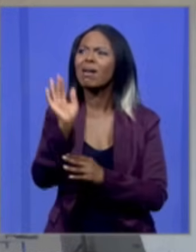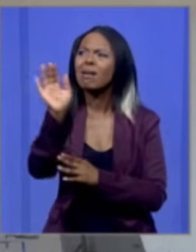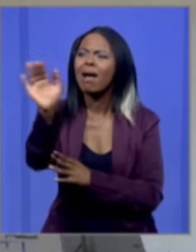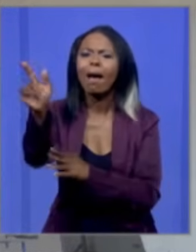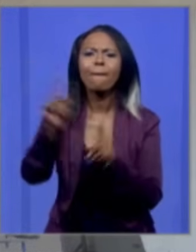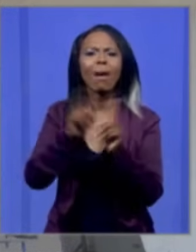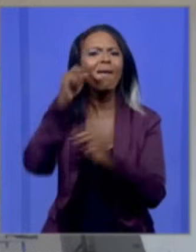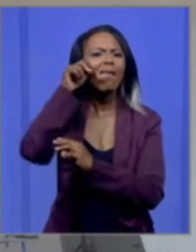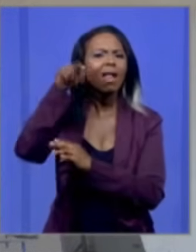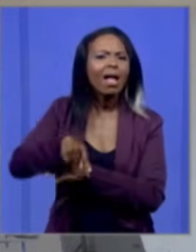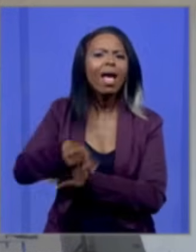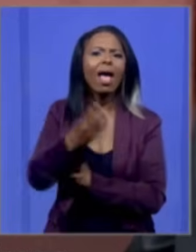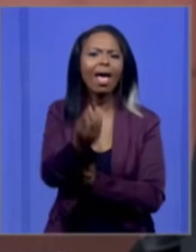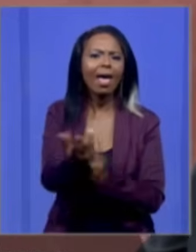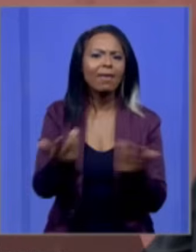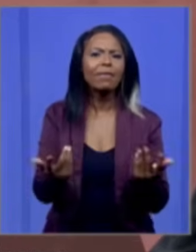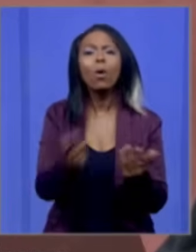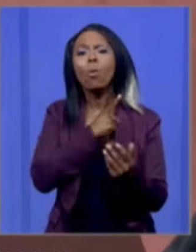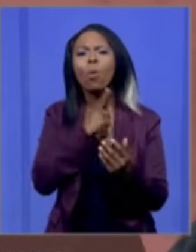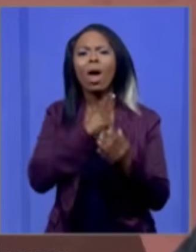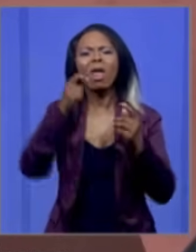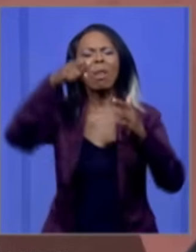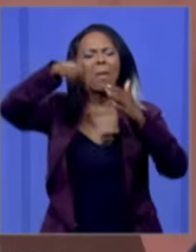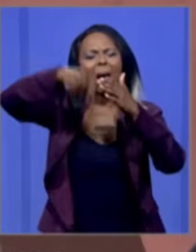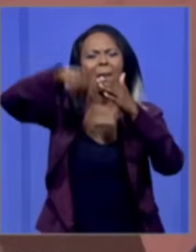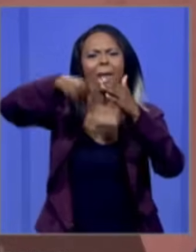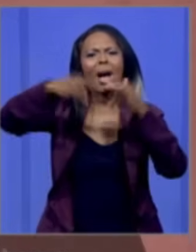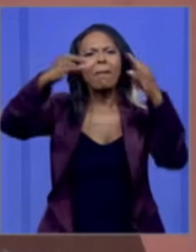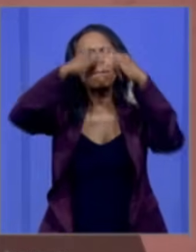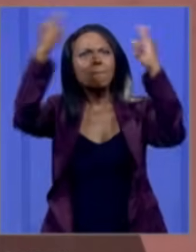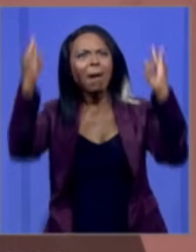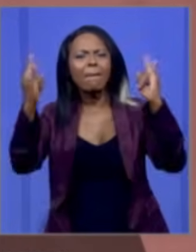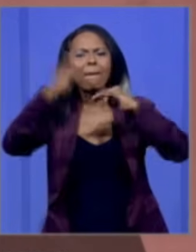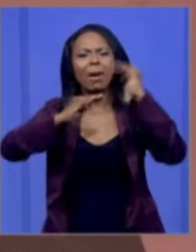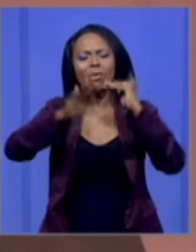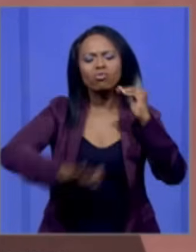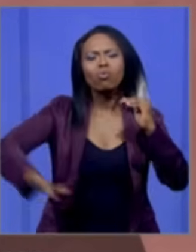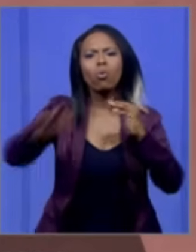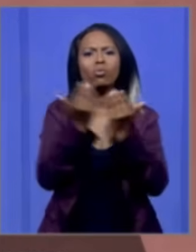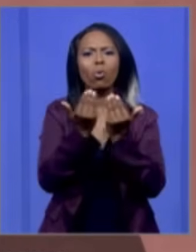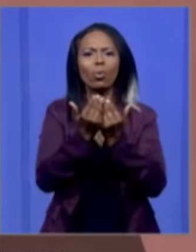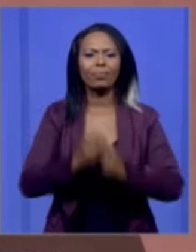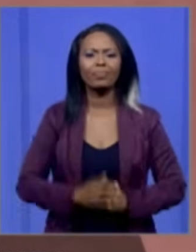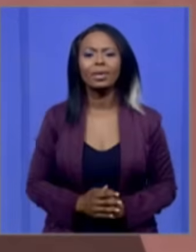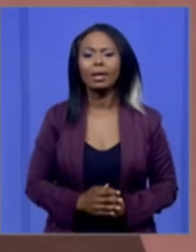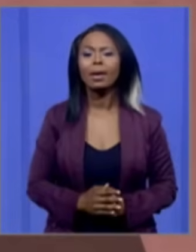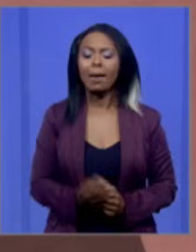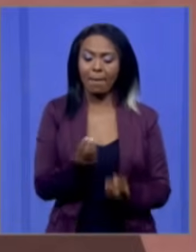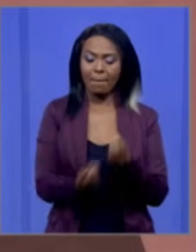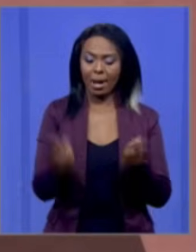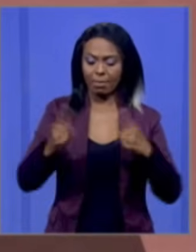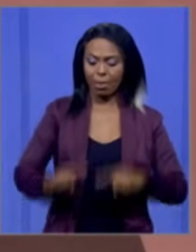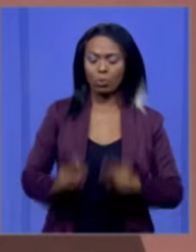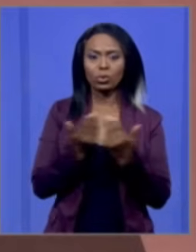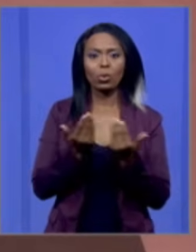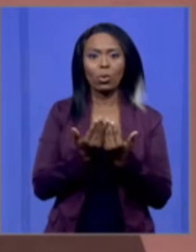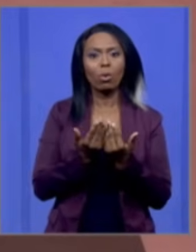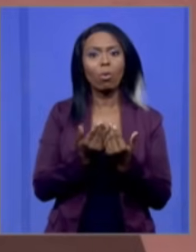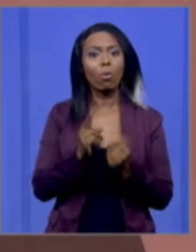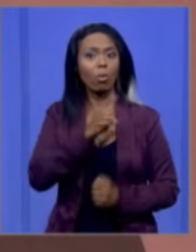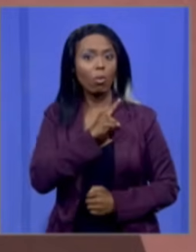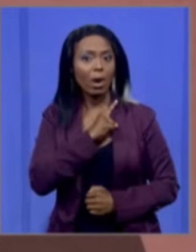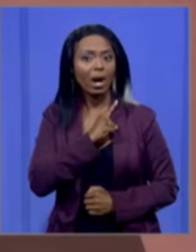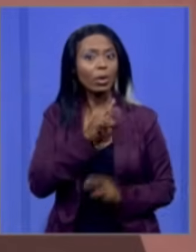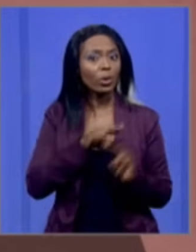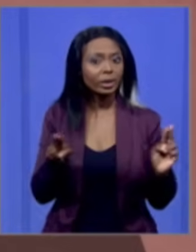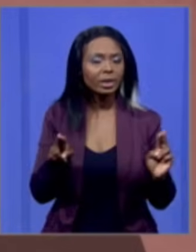dikago tseo di netseng kwa sekolong. The reason why bana ba sa tla sekolong today is because last year October the Department of Education